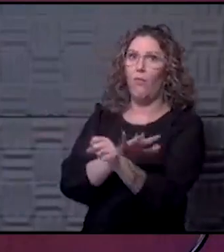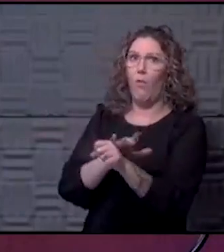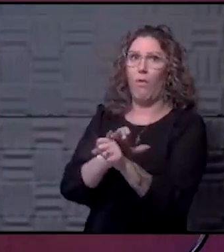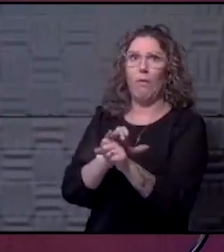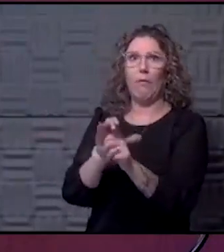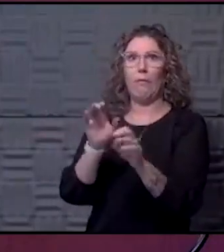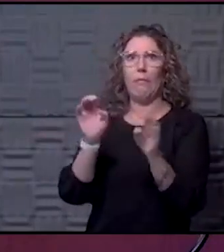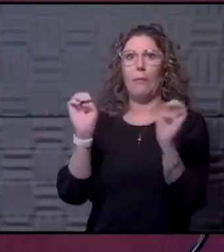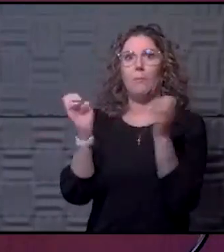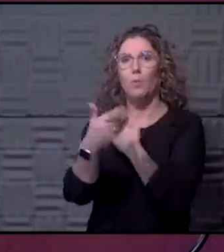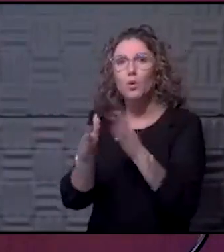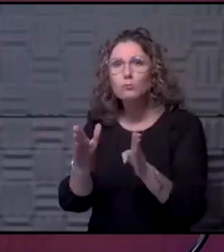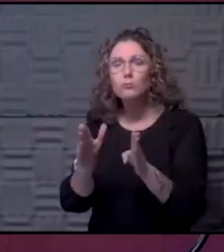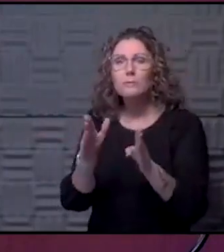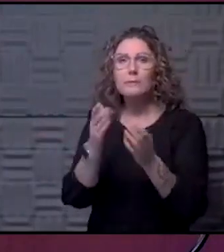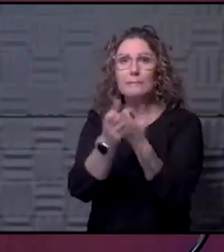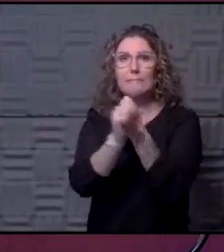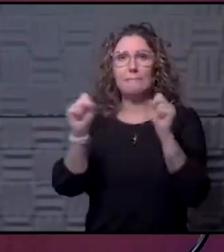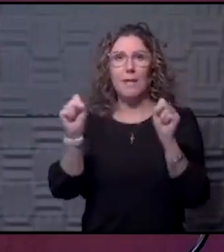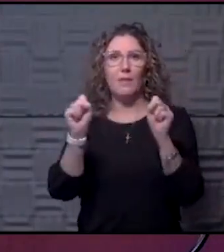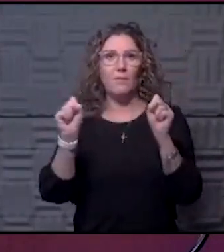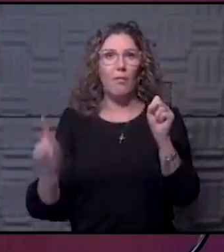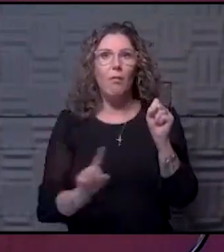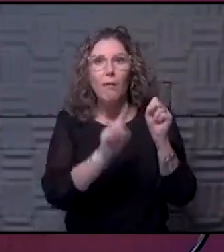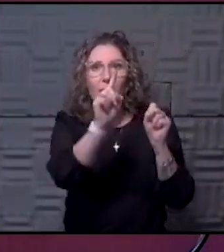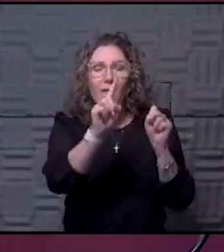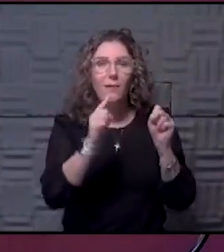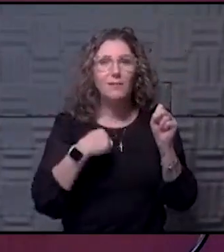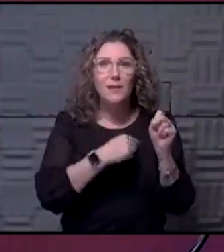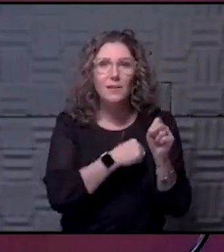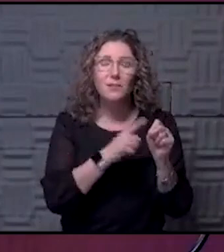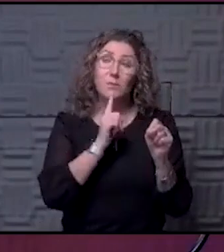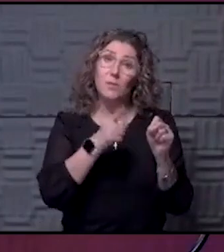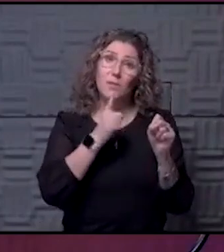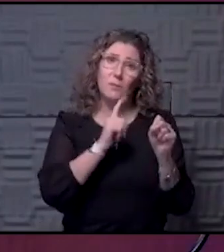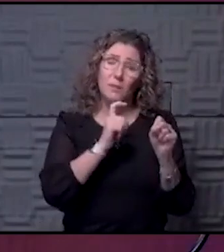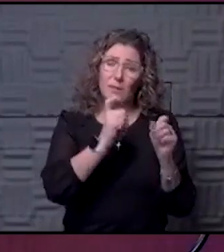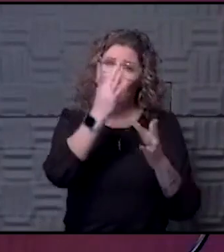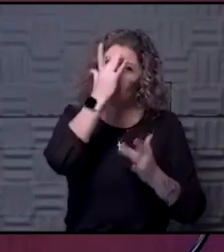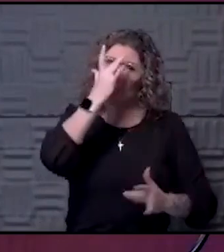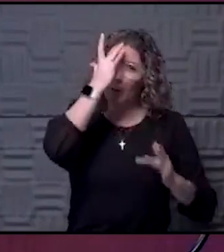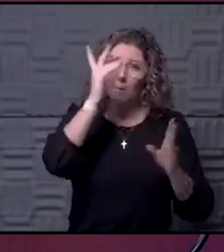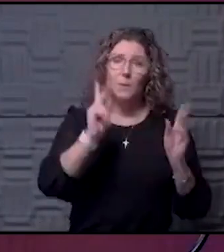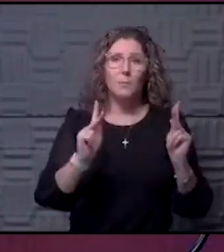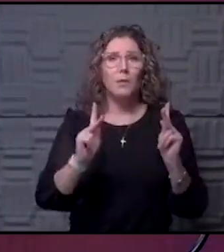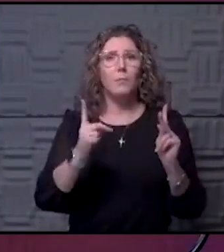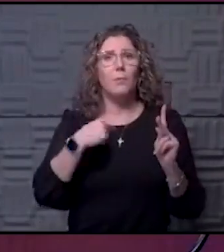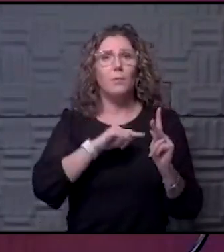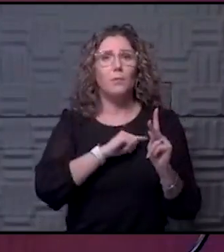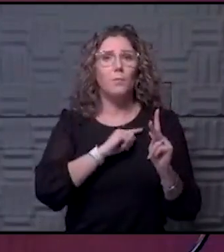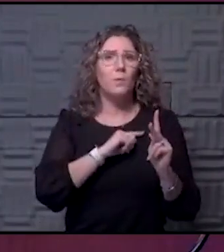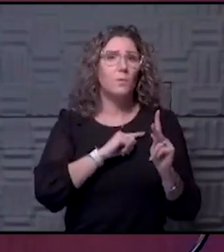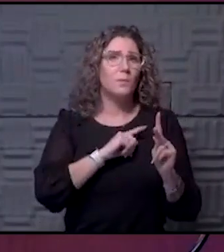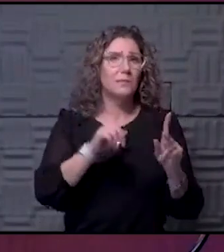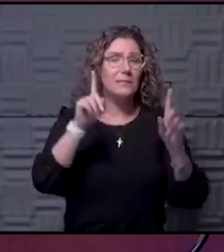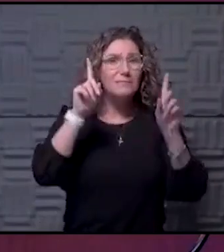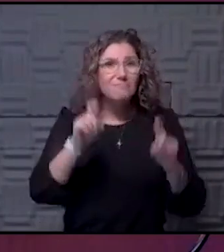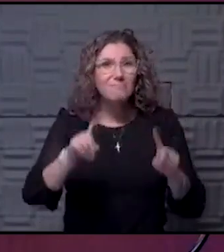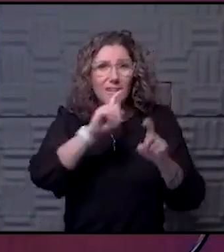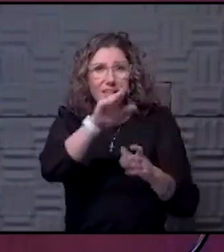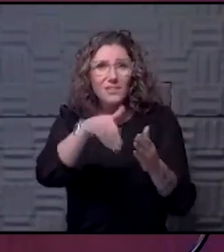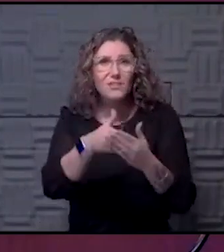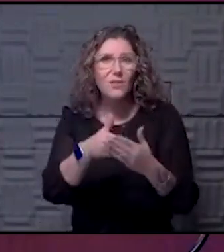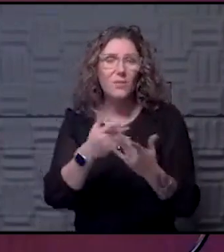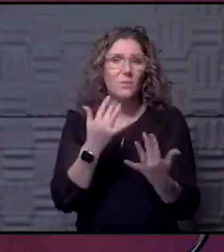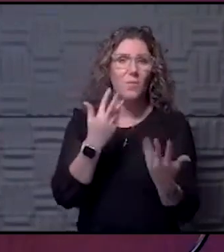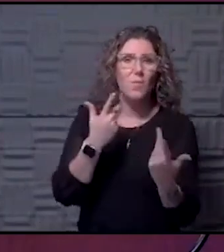them safely out, got them straight up to us. Very, very sick folks. And we would test them all. We would wait for the results. And as soon